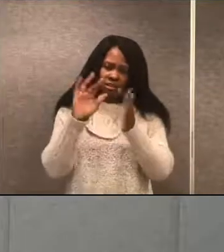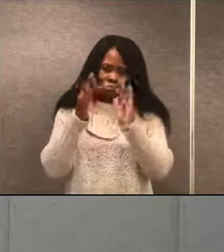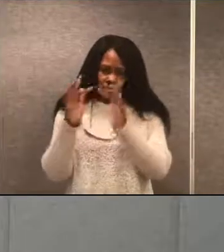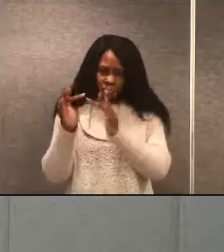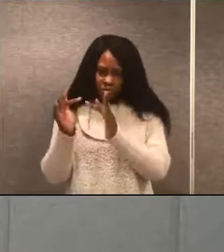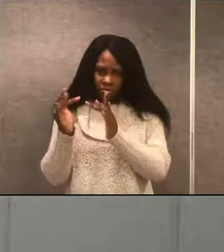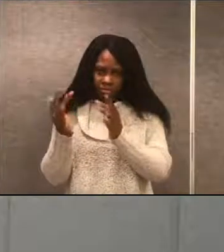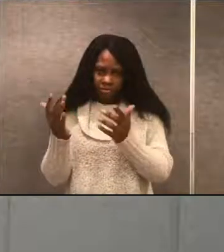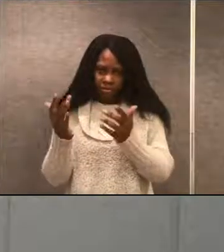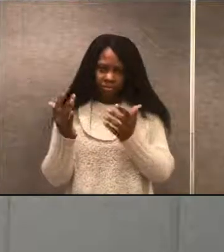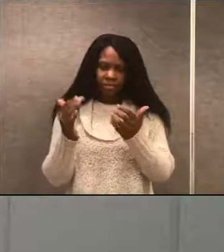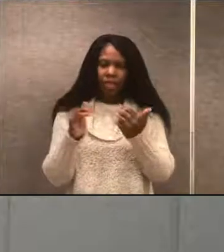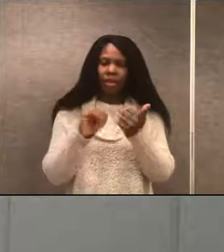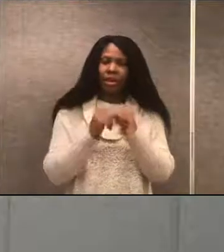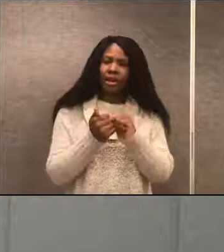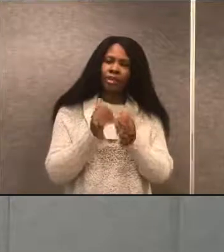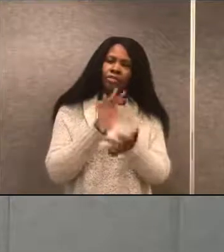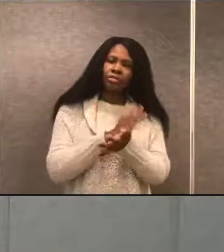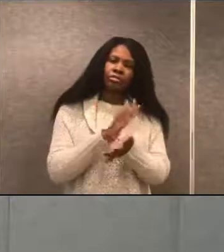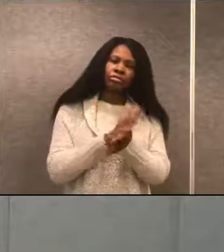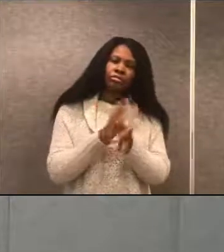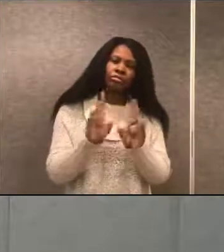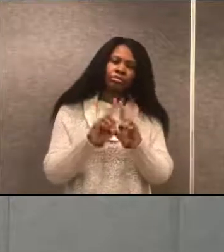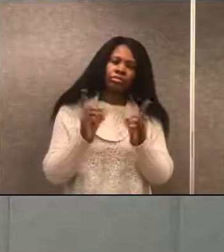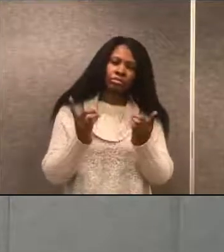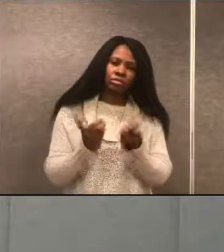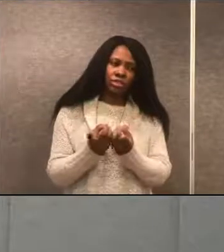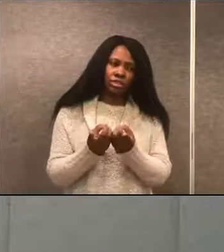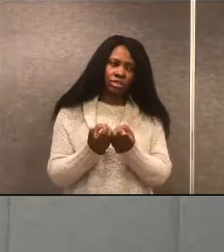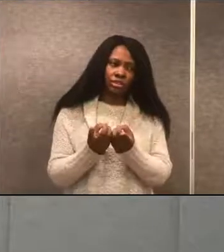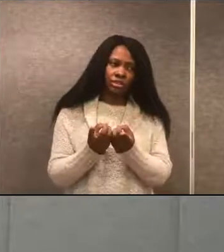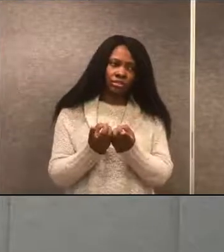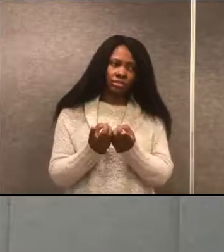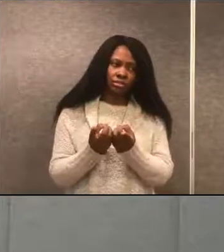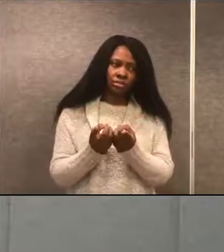the school district provide mandated